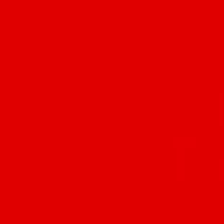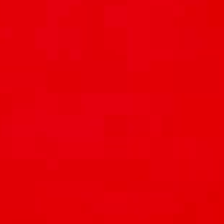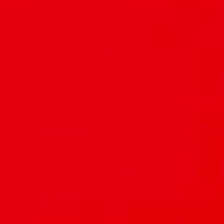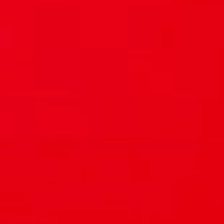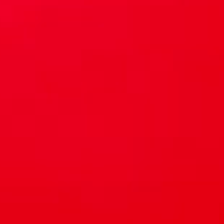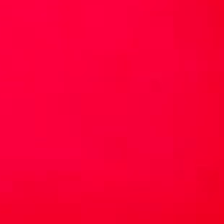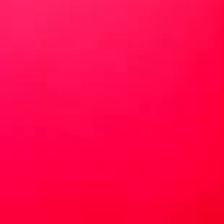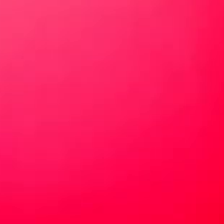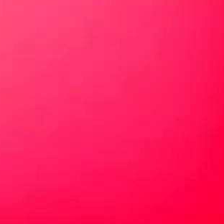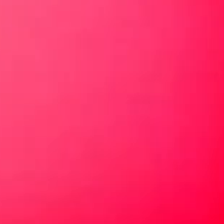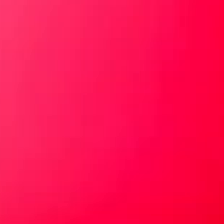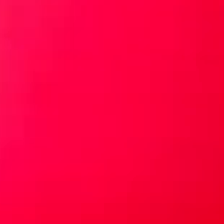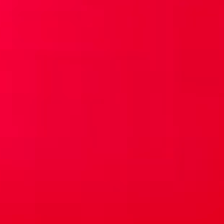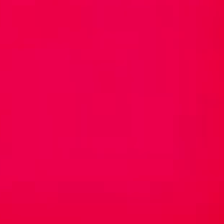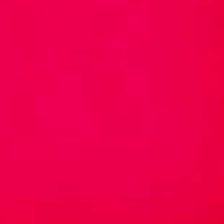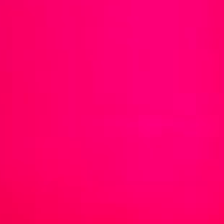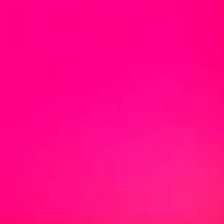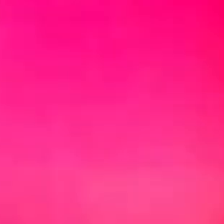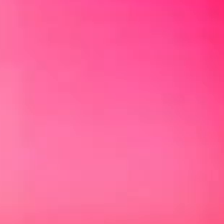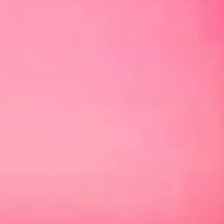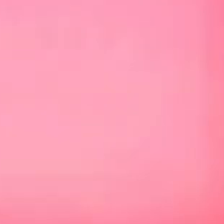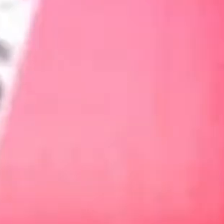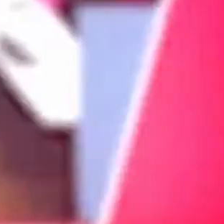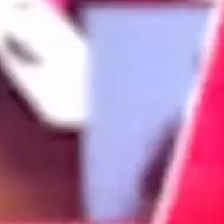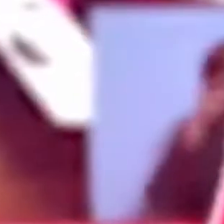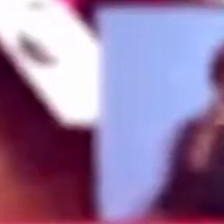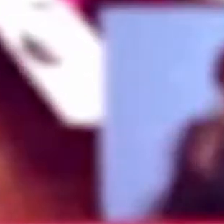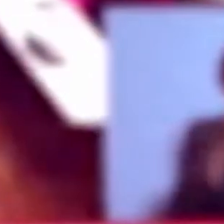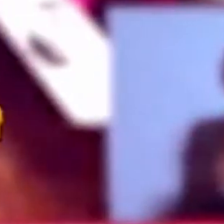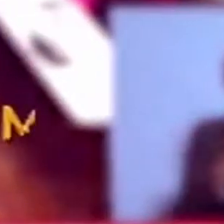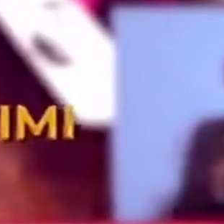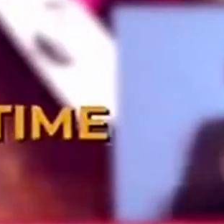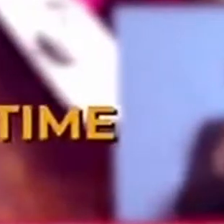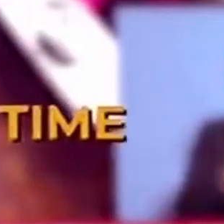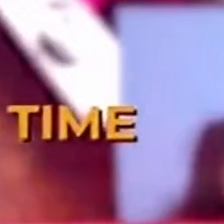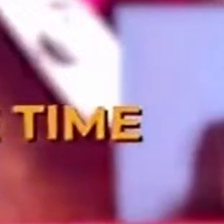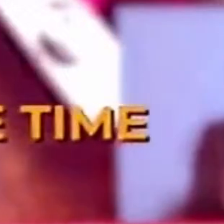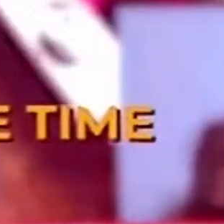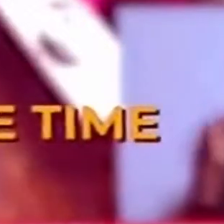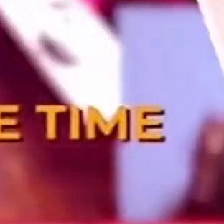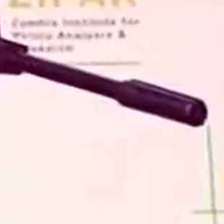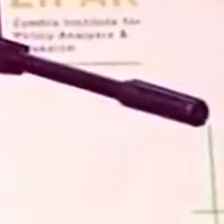You can now advertise on Parliament Television and Parliament Radio.